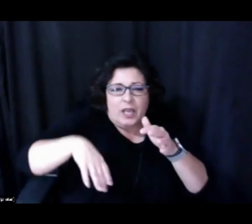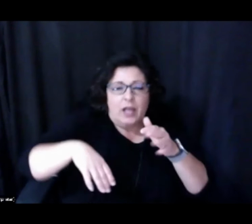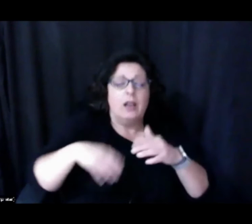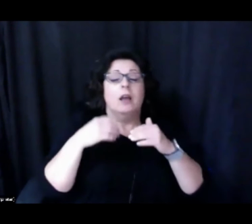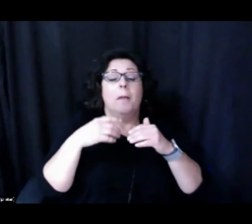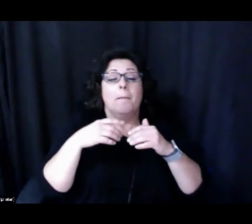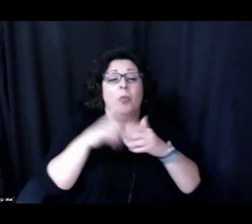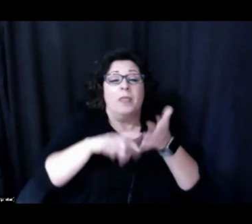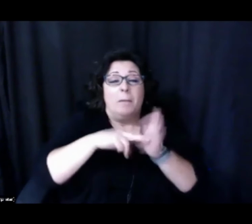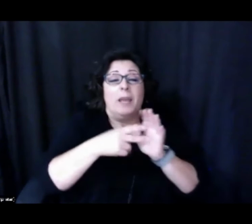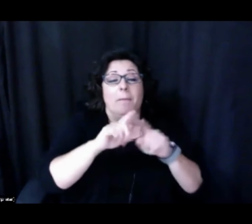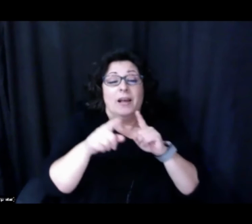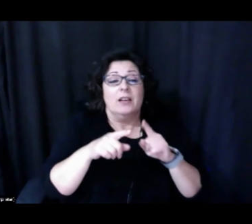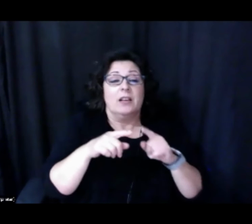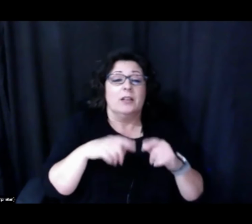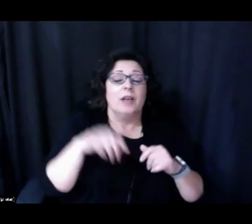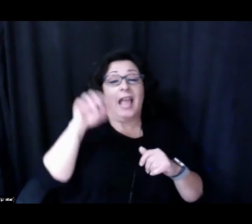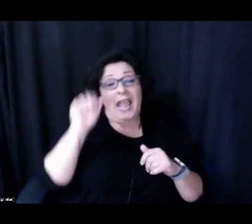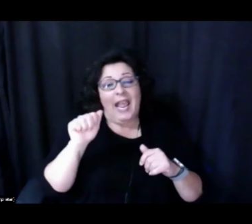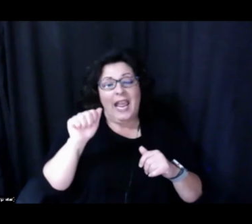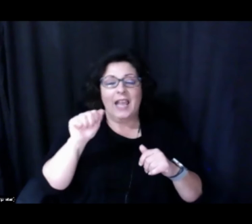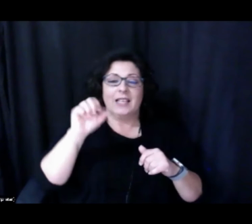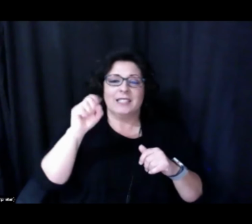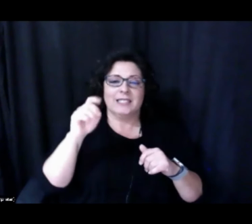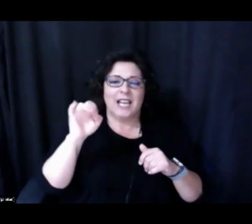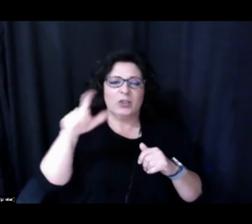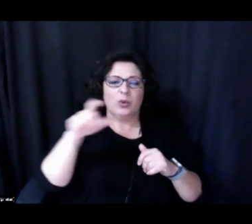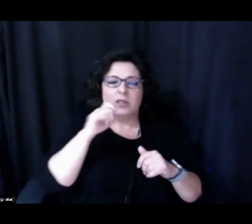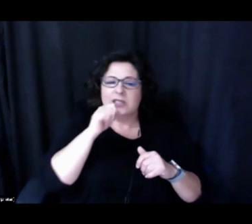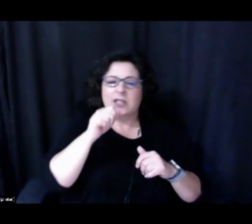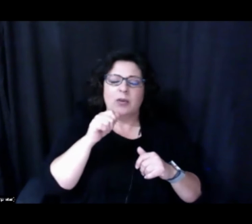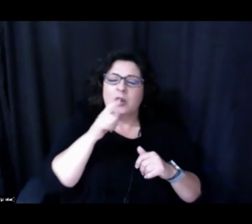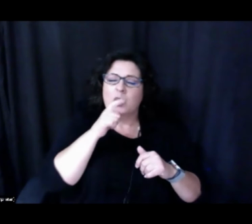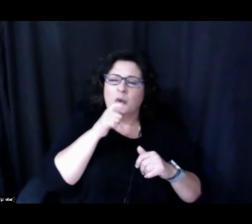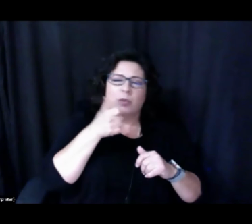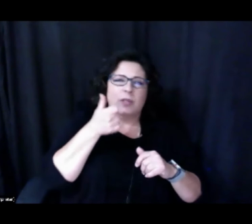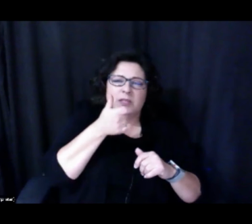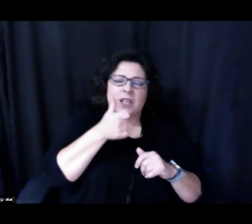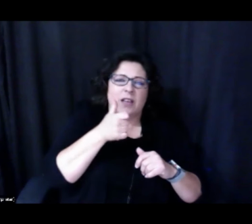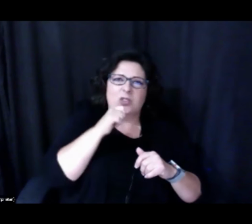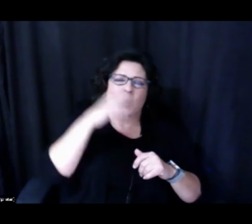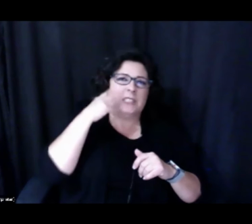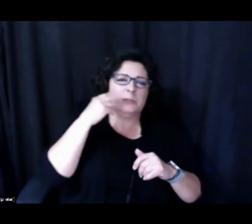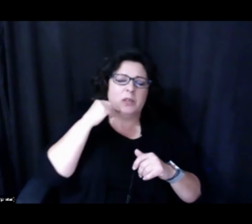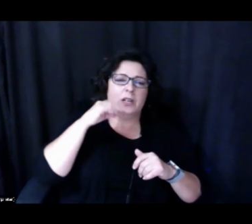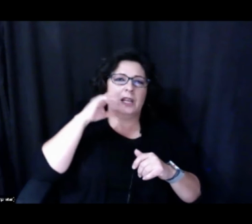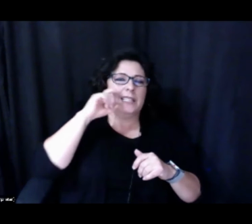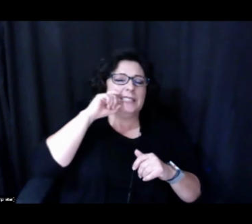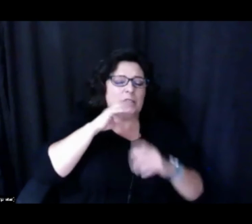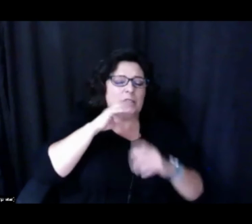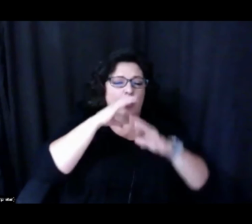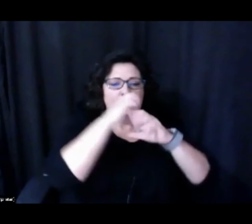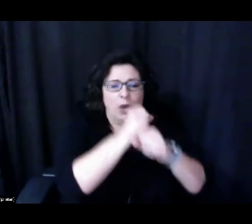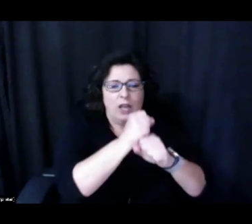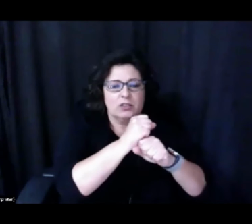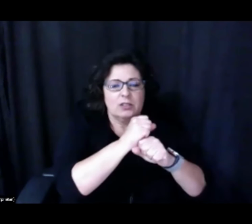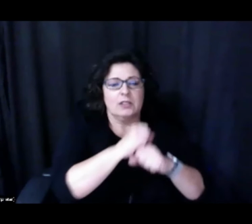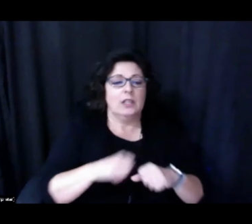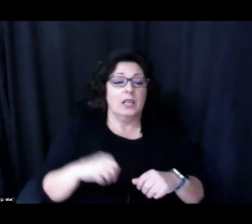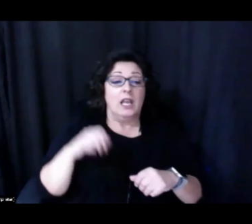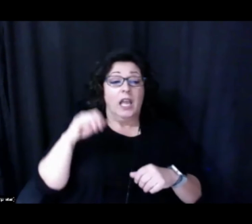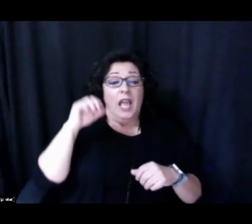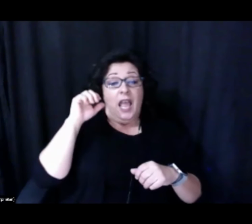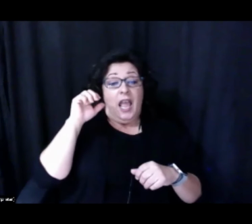So asexual is someone who does not experience sexual attraction, and aromantic is someone who does not